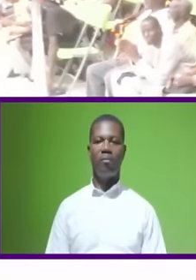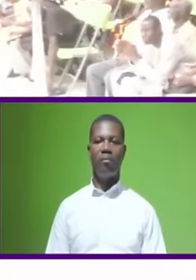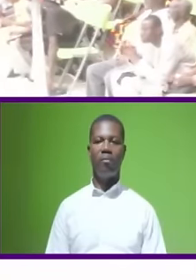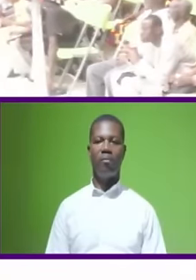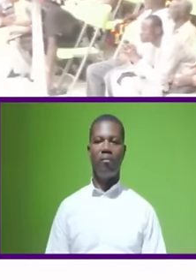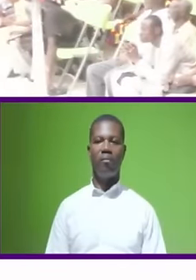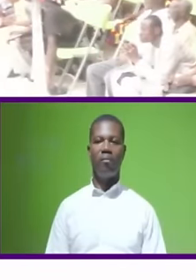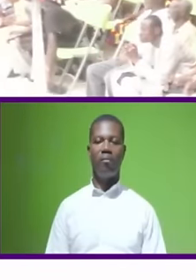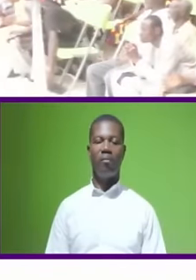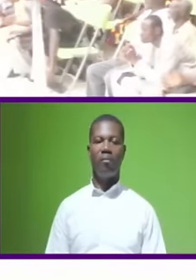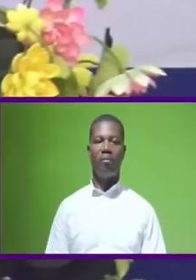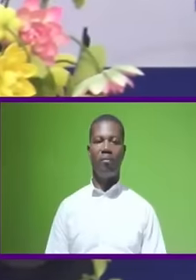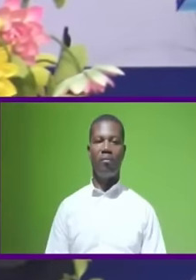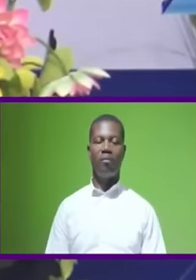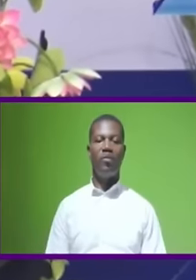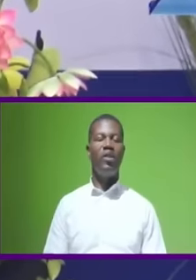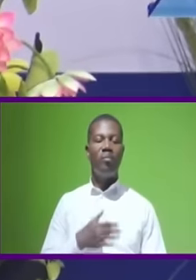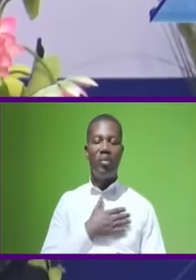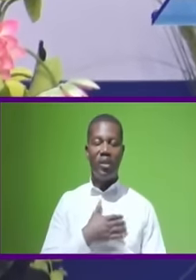me. Benny!